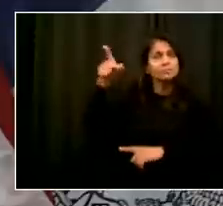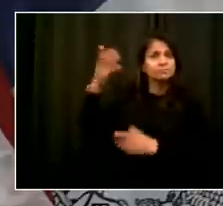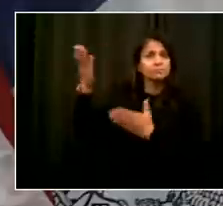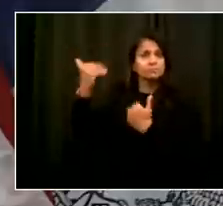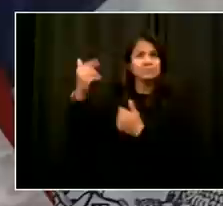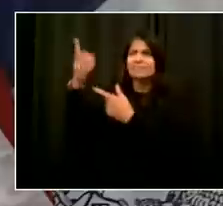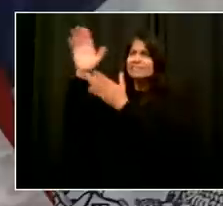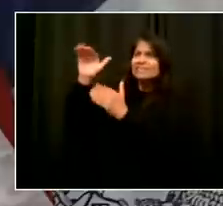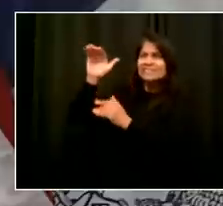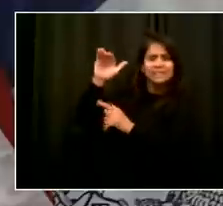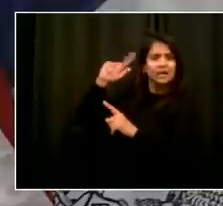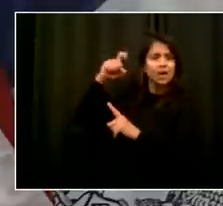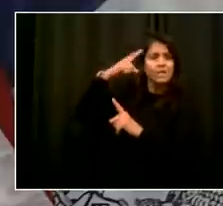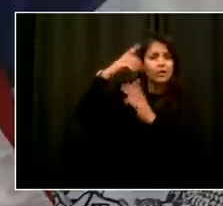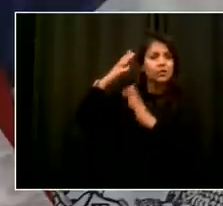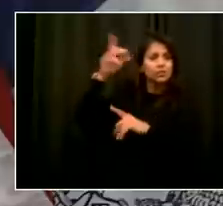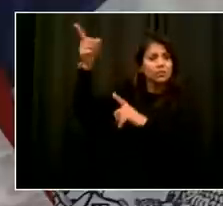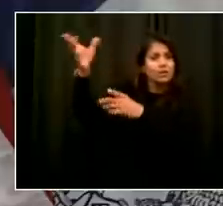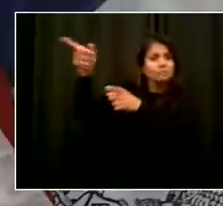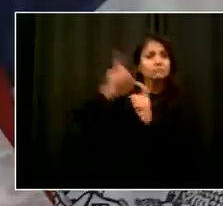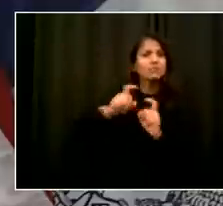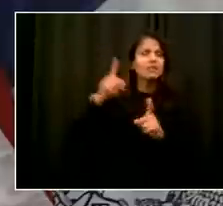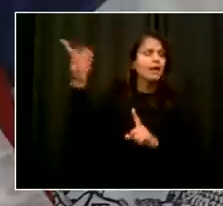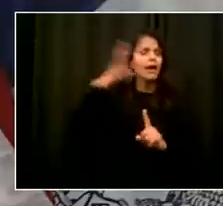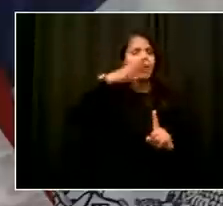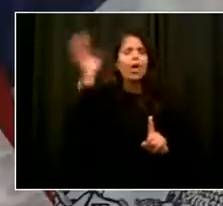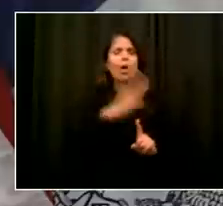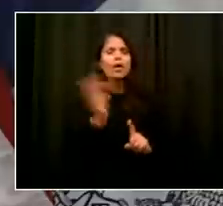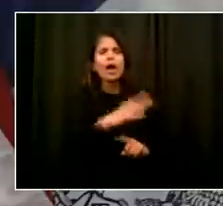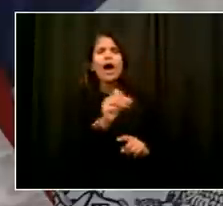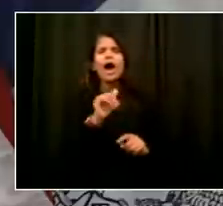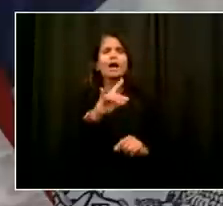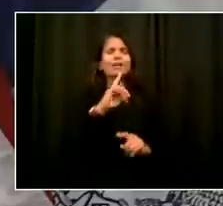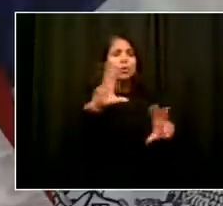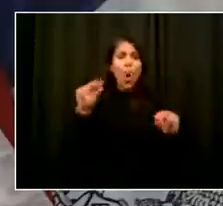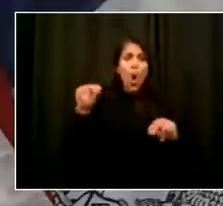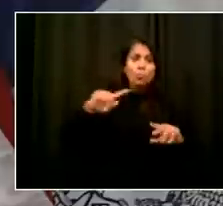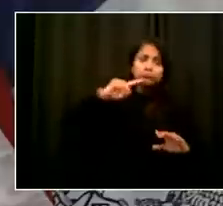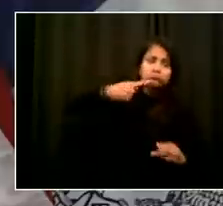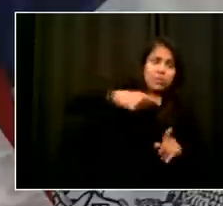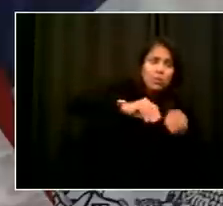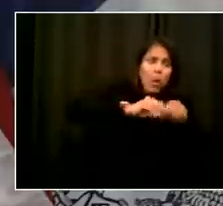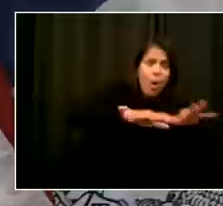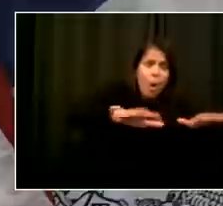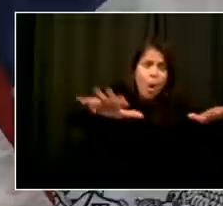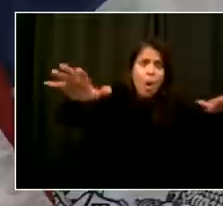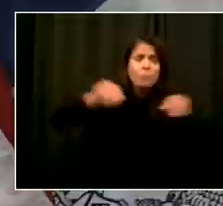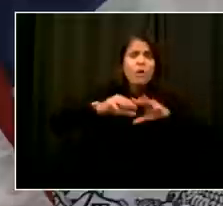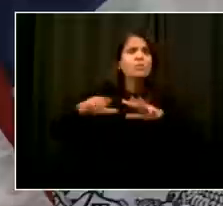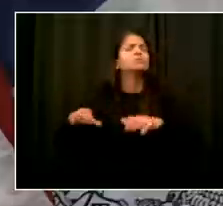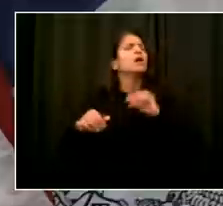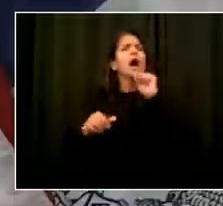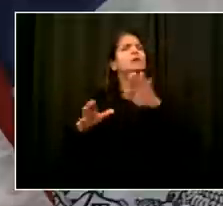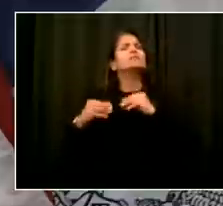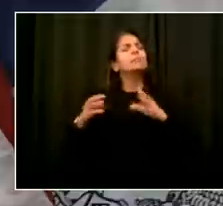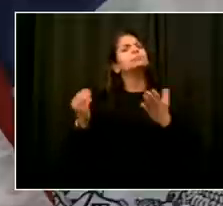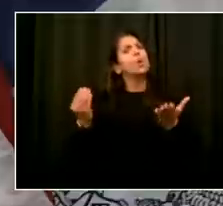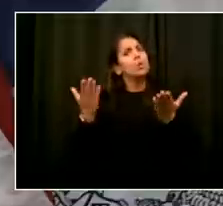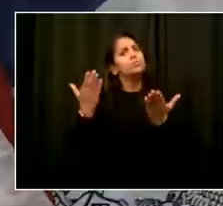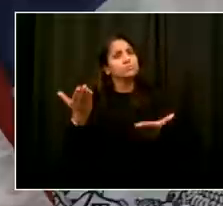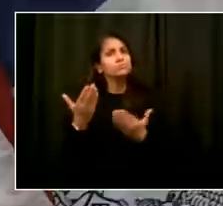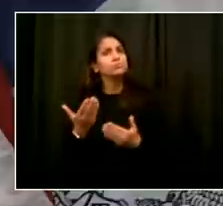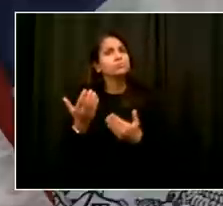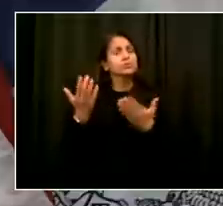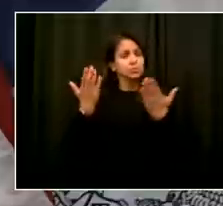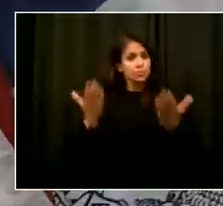leadership, all those trailblazers and innovators who found new approaches to keep people alive and keep them safe.